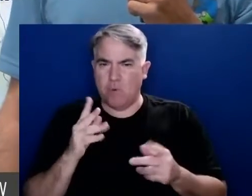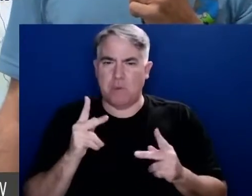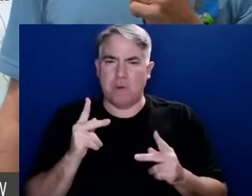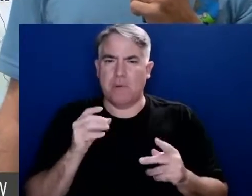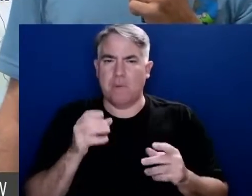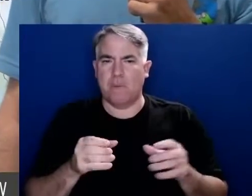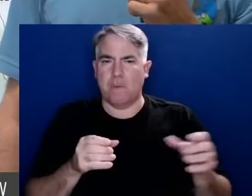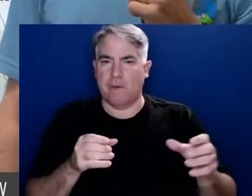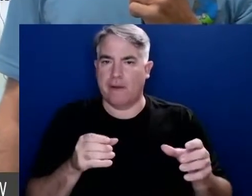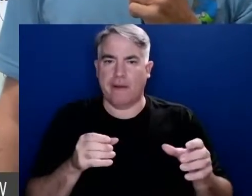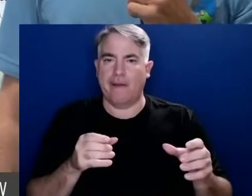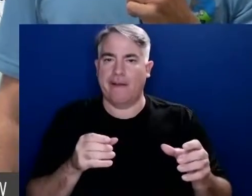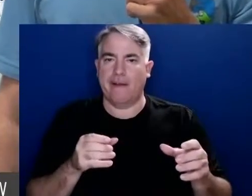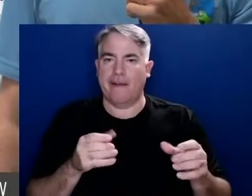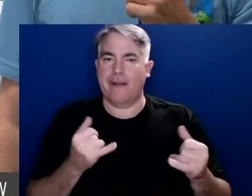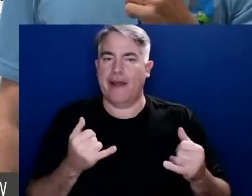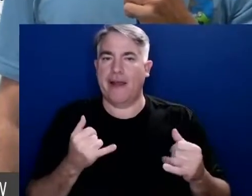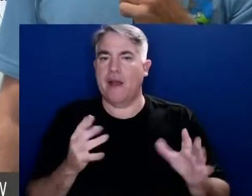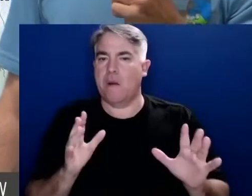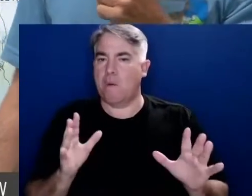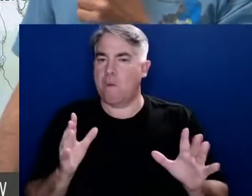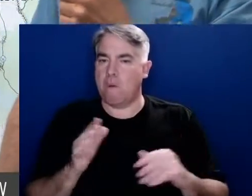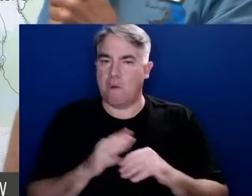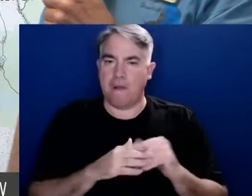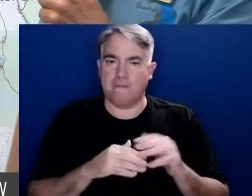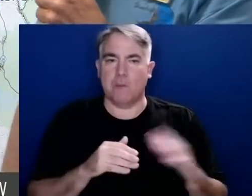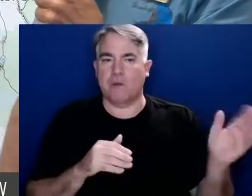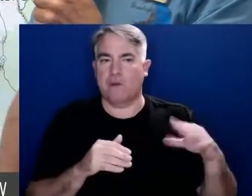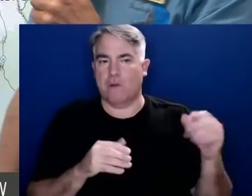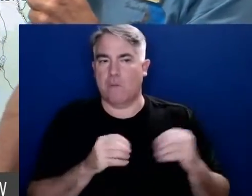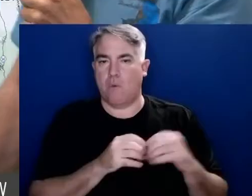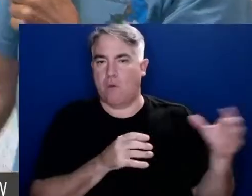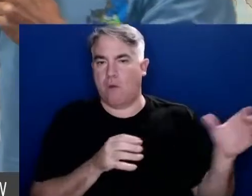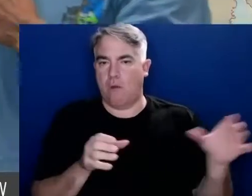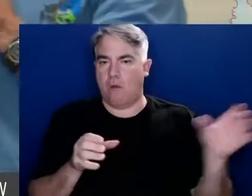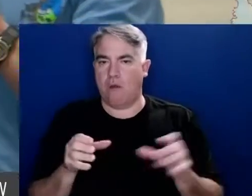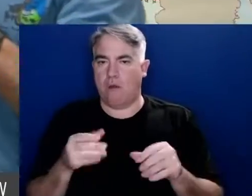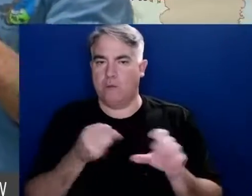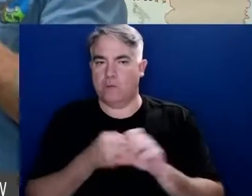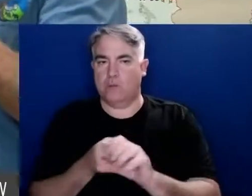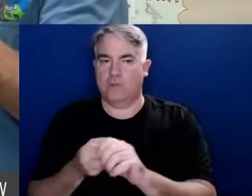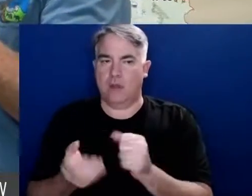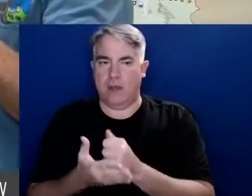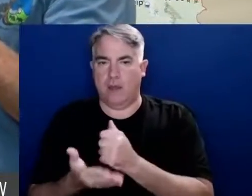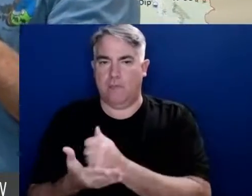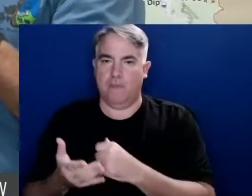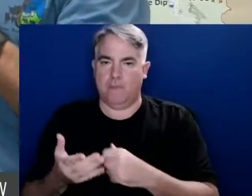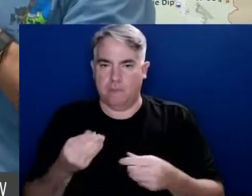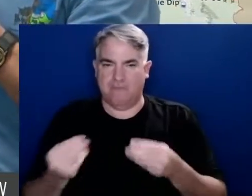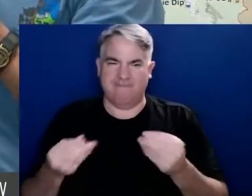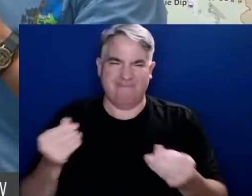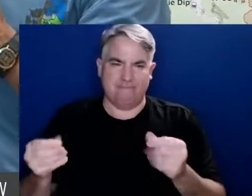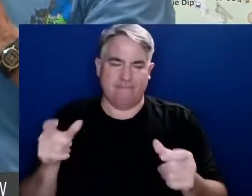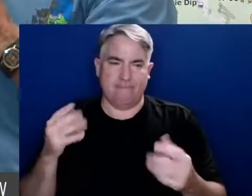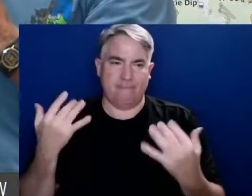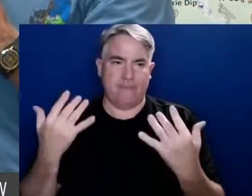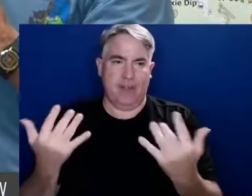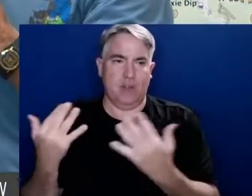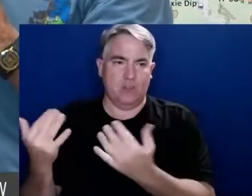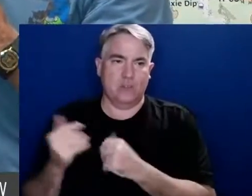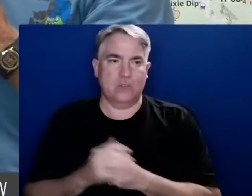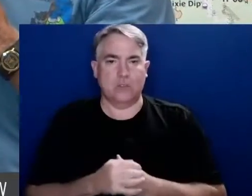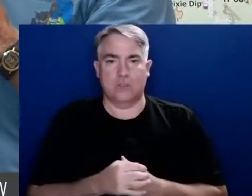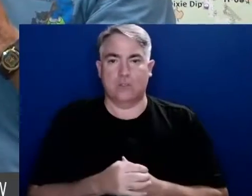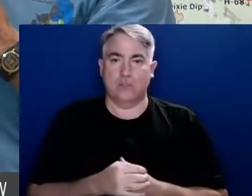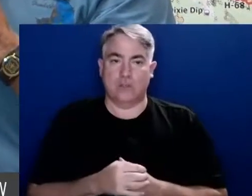with getting more people in there and taking care of that area quicker. So, we still hold out